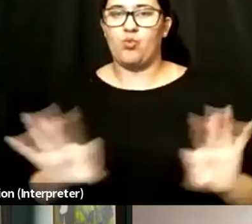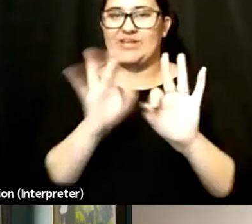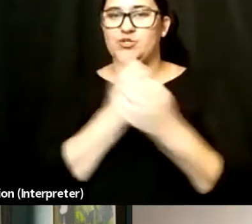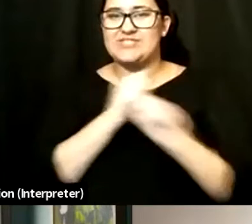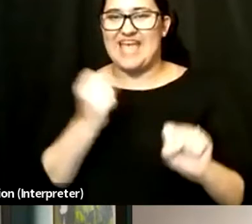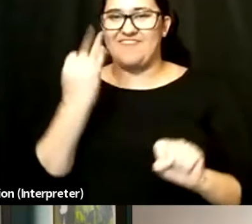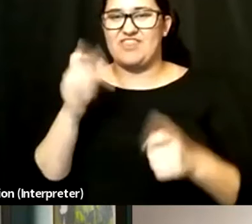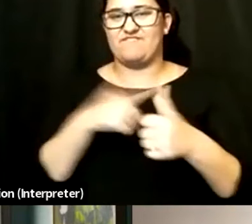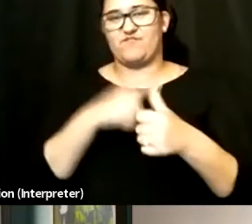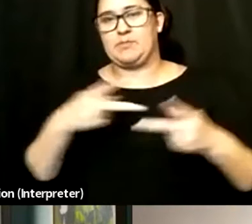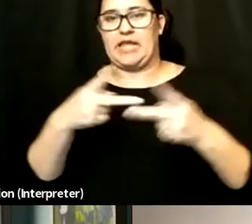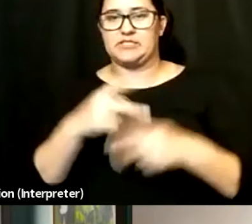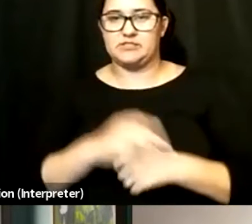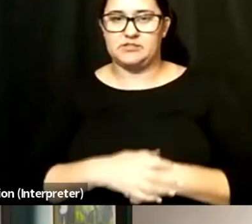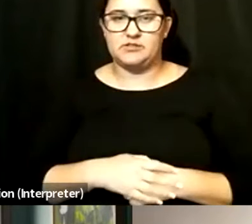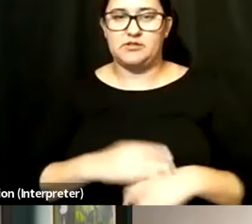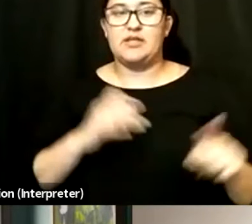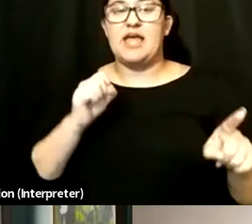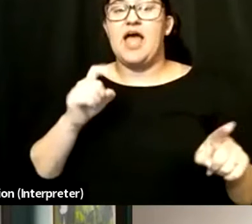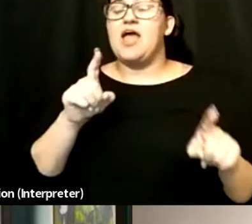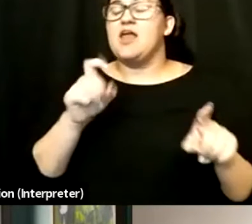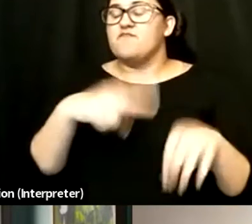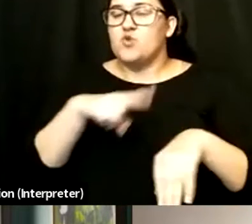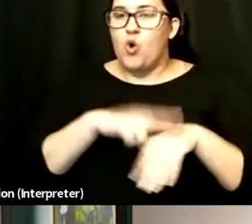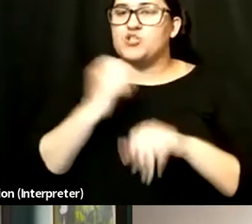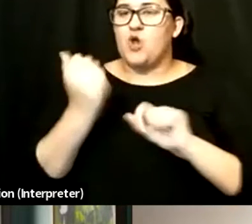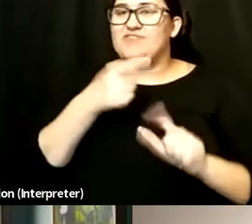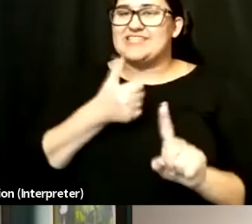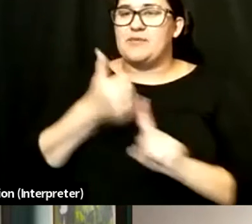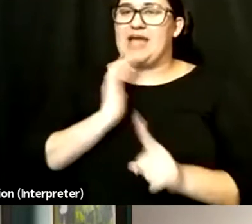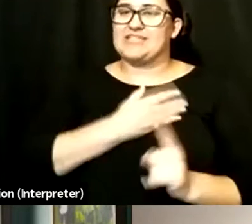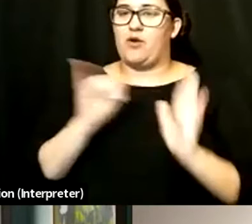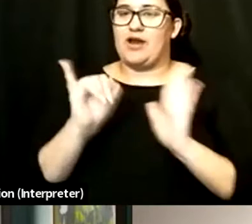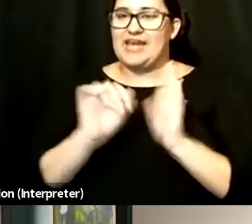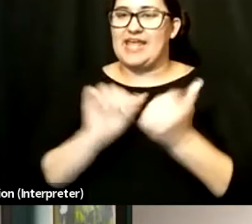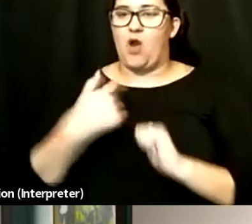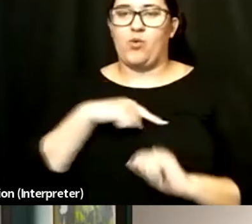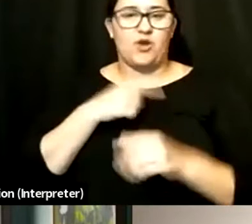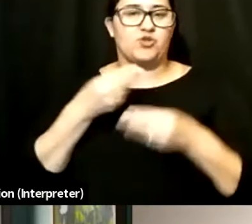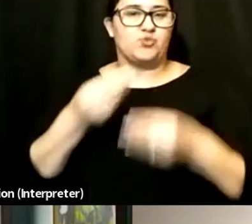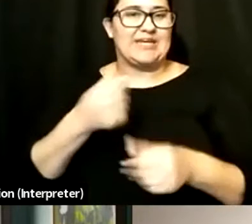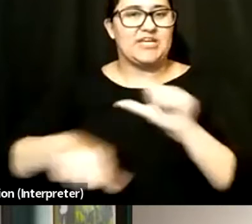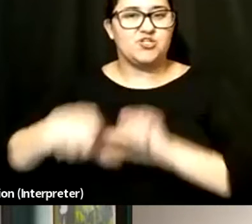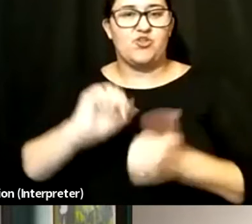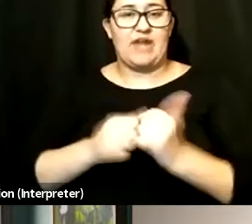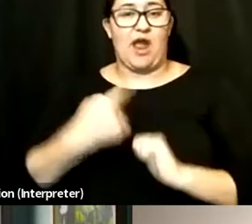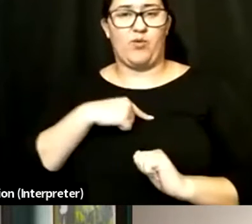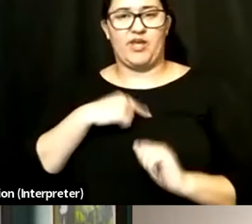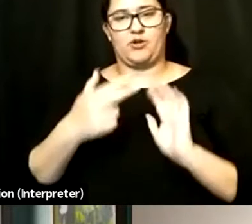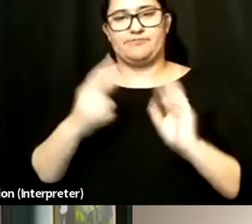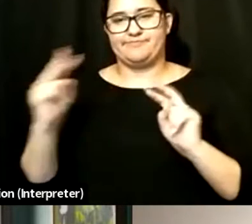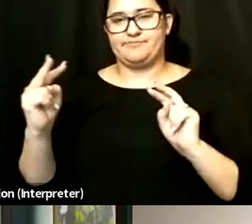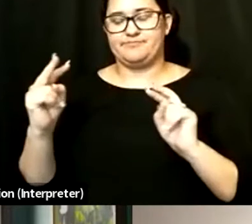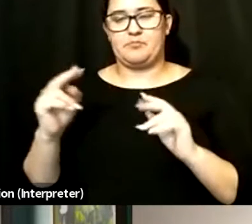And of course, all of this impacts our identity. How we are treated and how we are deemed worthy, that impacts